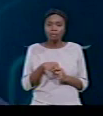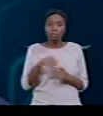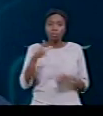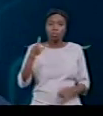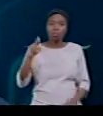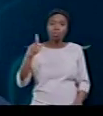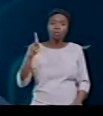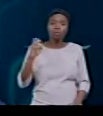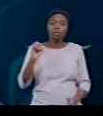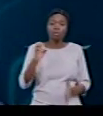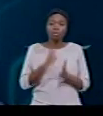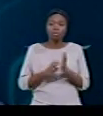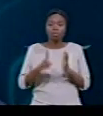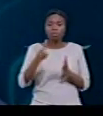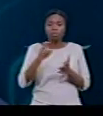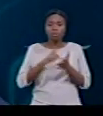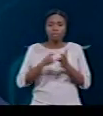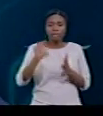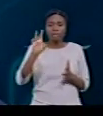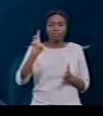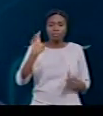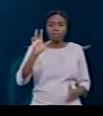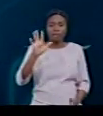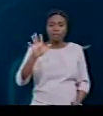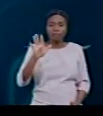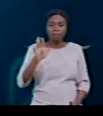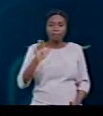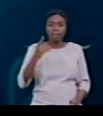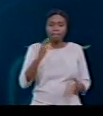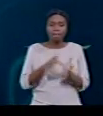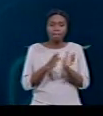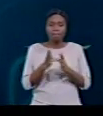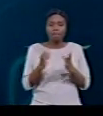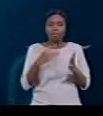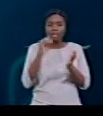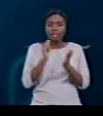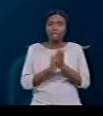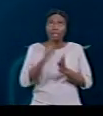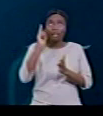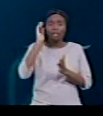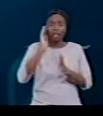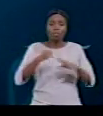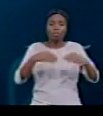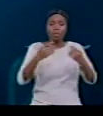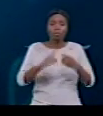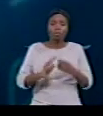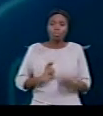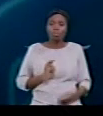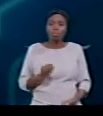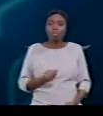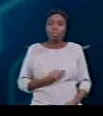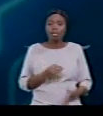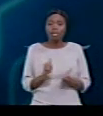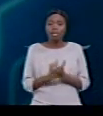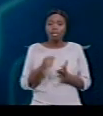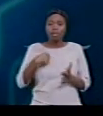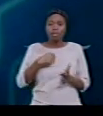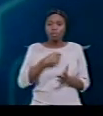the scripture says that he will grant unto us that we